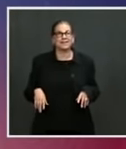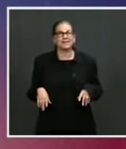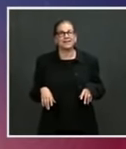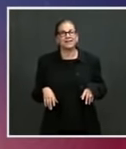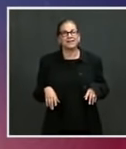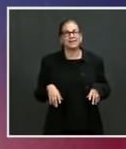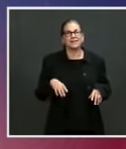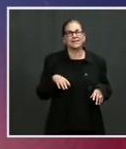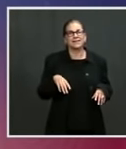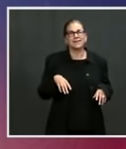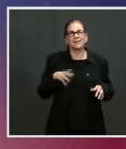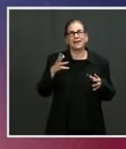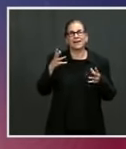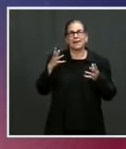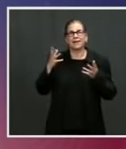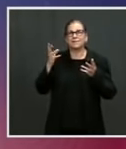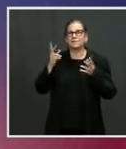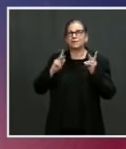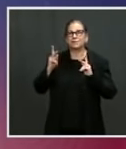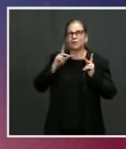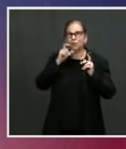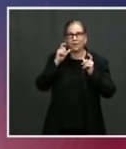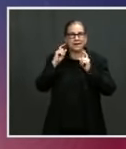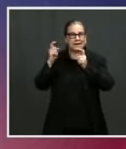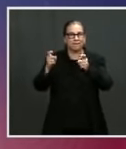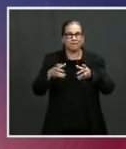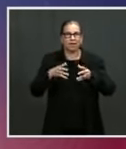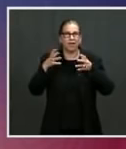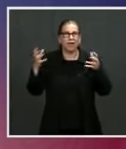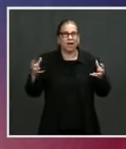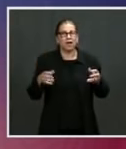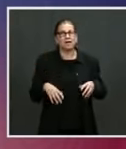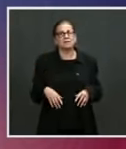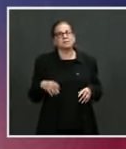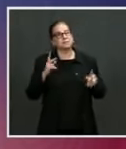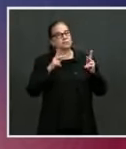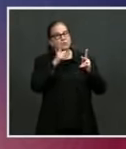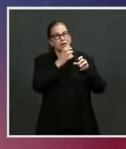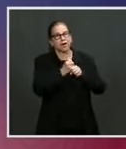cruelty and kindness, captivity and freedom.